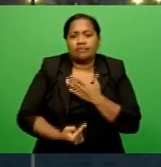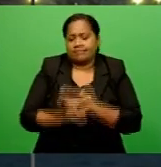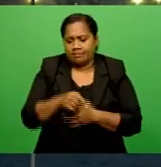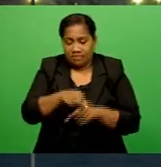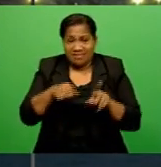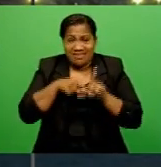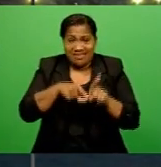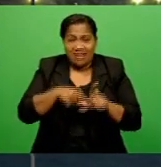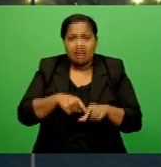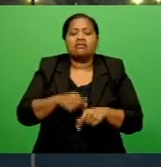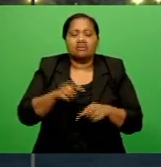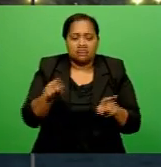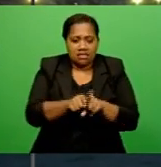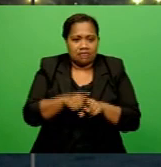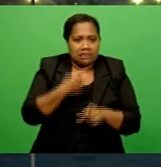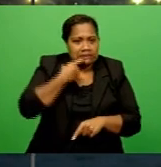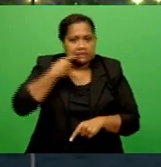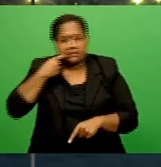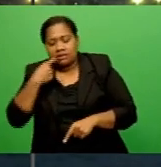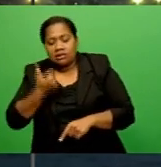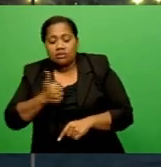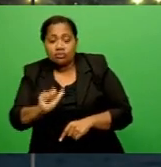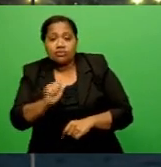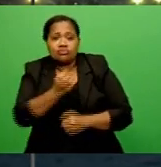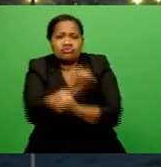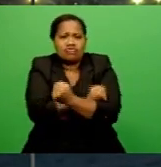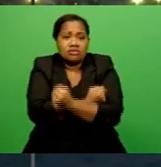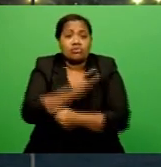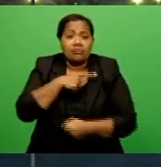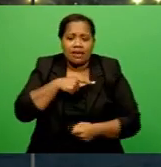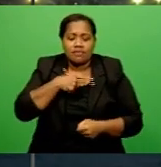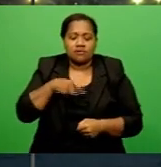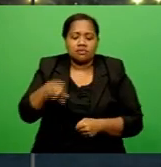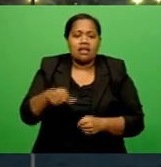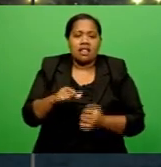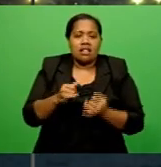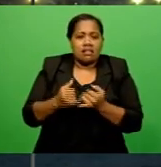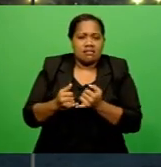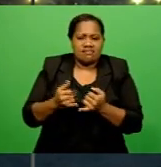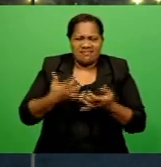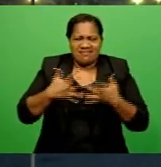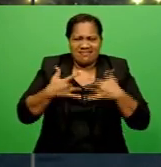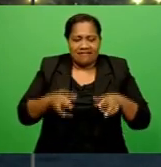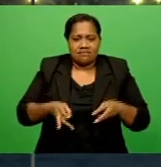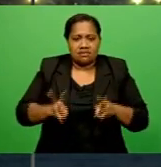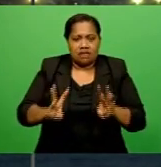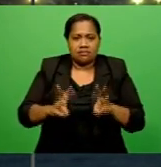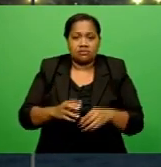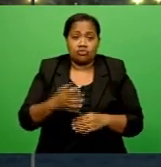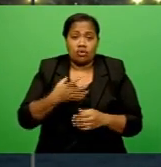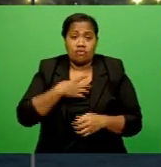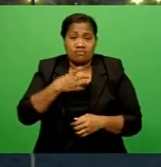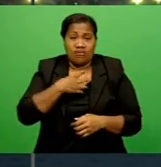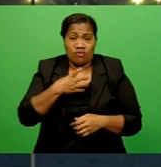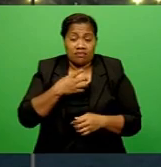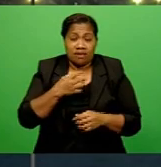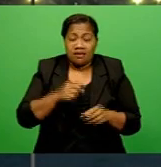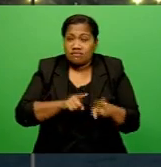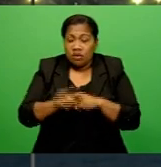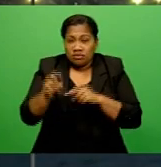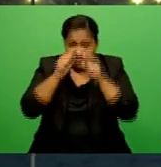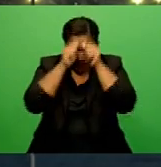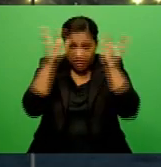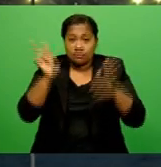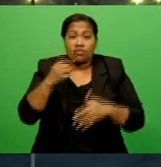using drugs as they believe it's part of the street prostitution lifestyle. The most common drugs used by sex workers are inhalants and